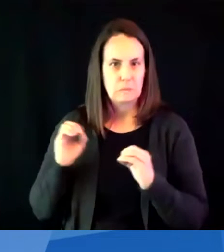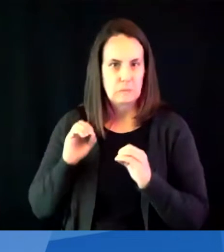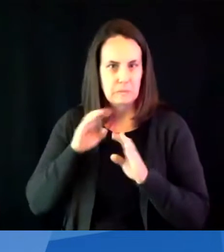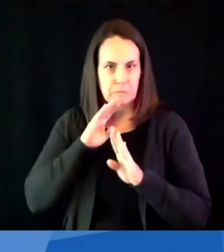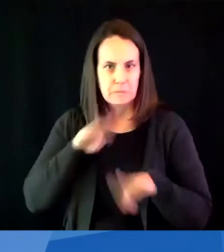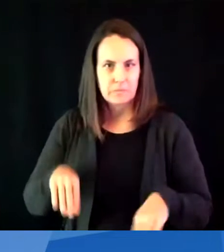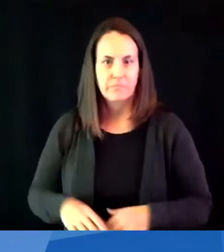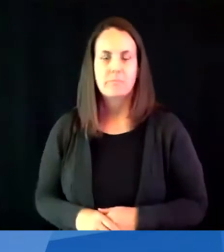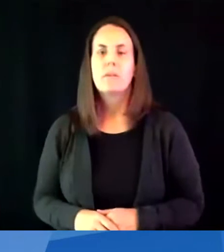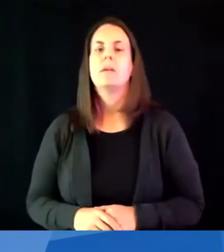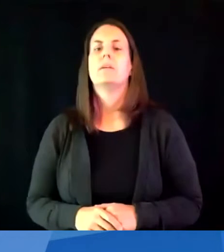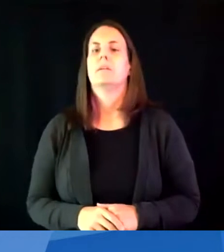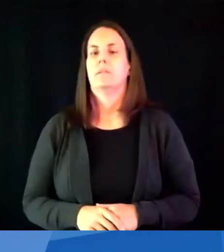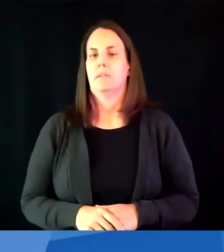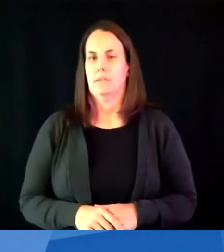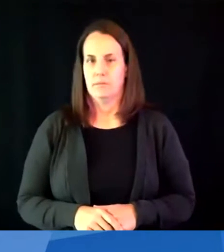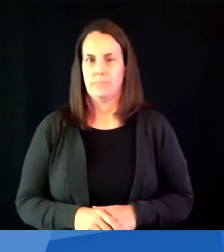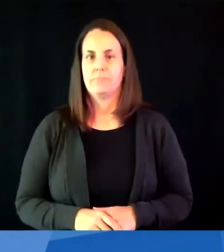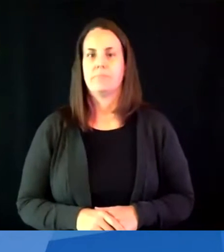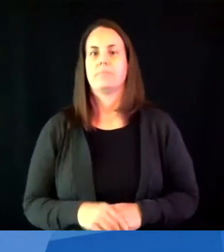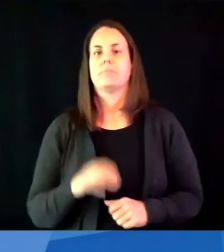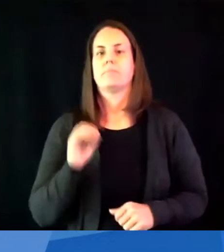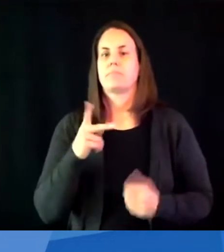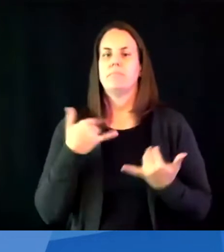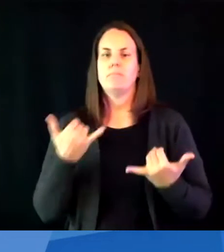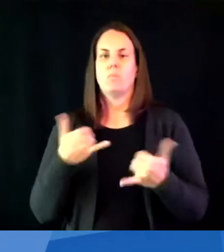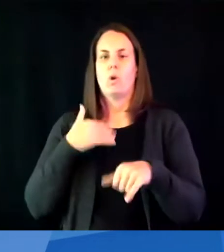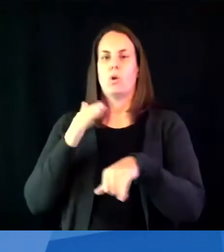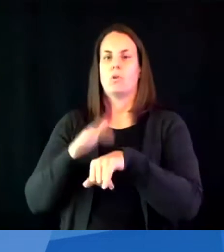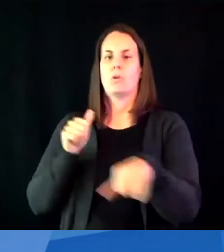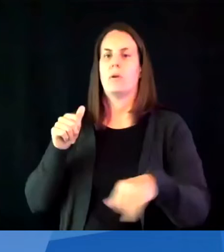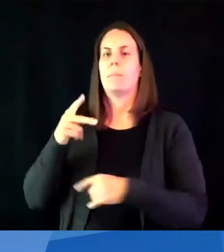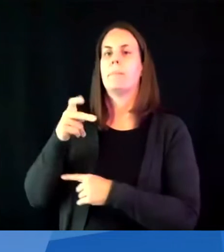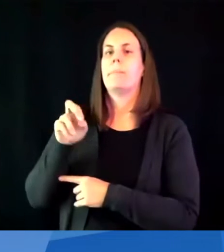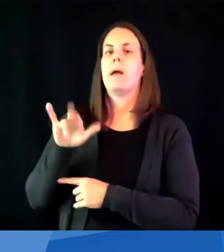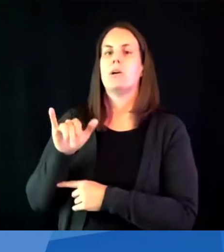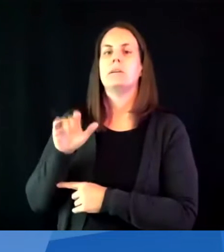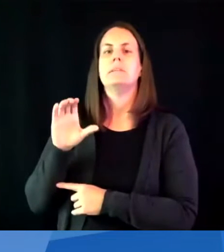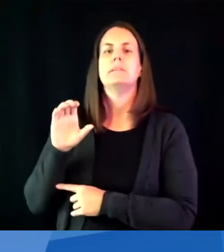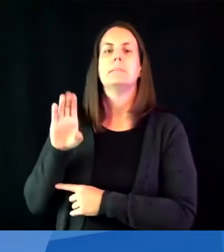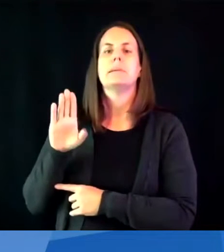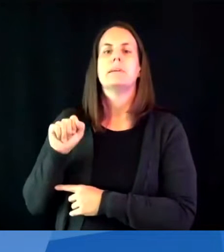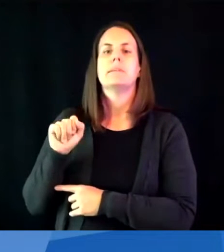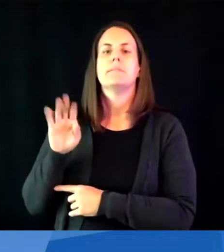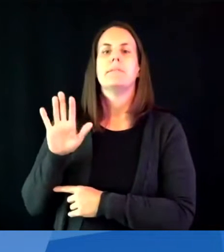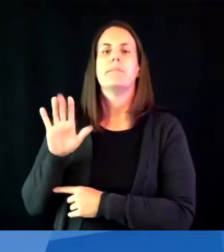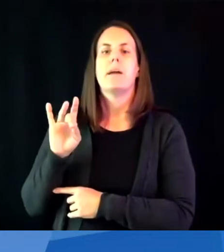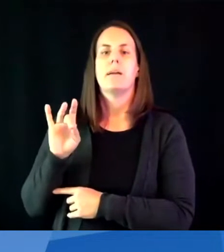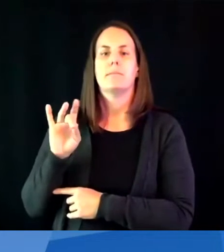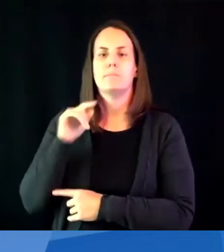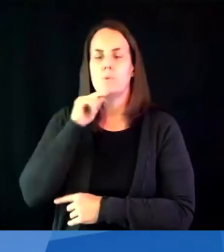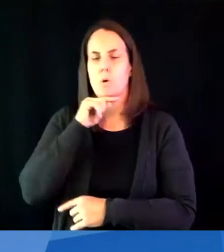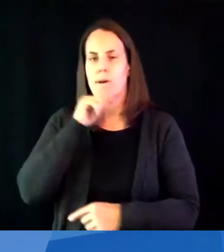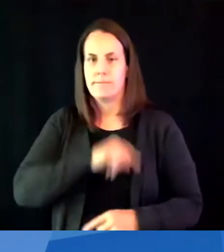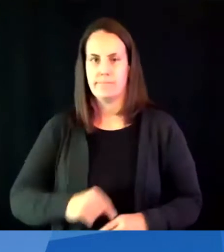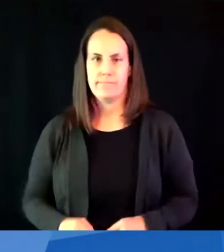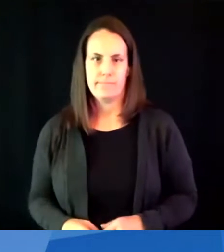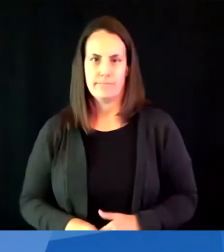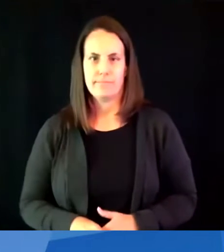All right, why don't we try Perry Cruz from CBS 58 in Milwaukee. Perry Cruz.